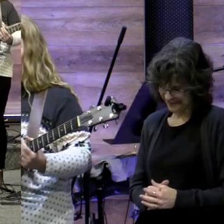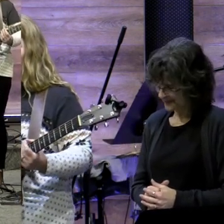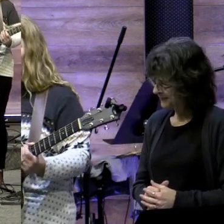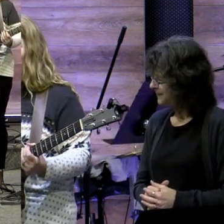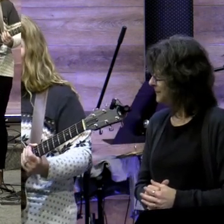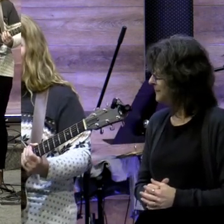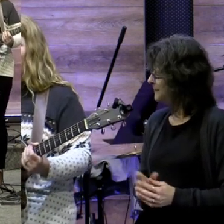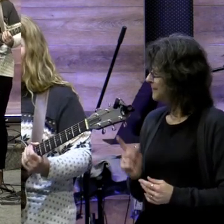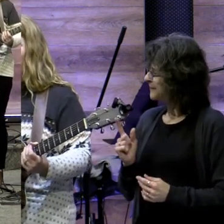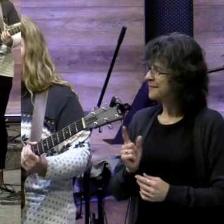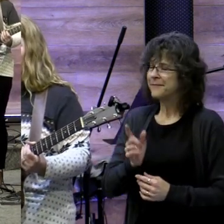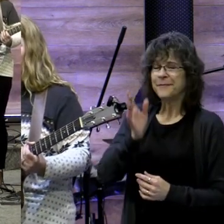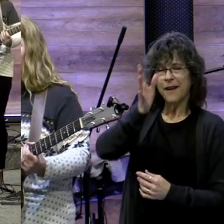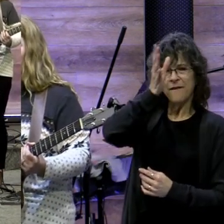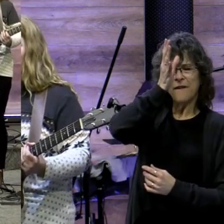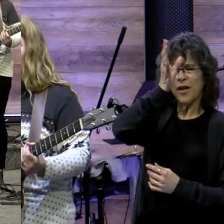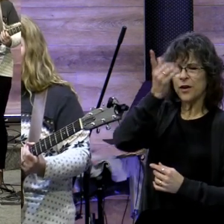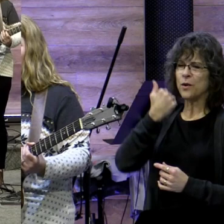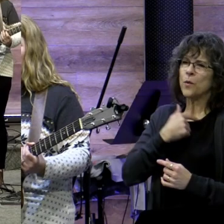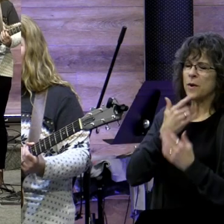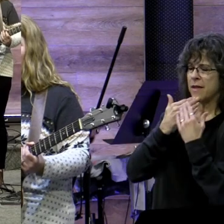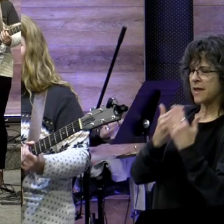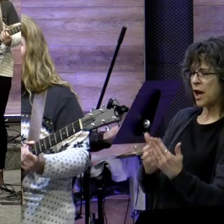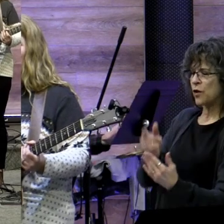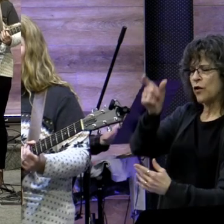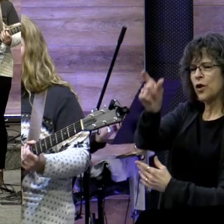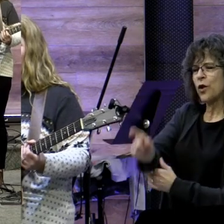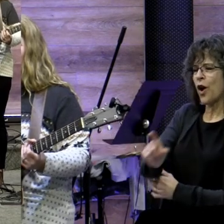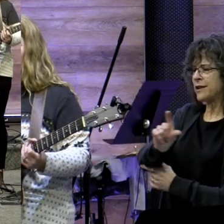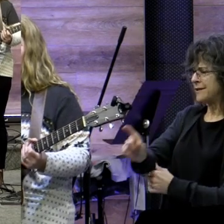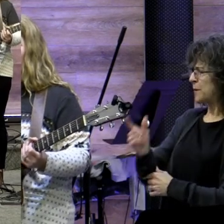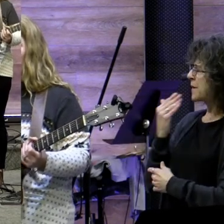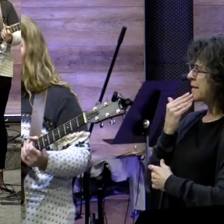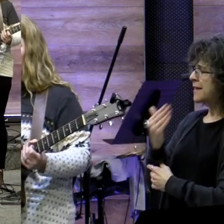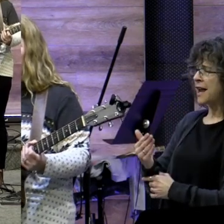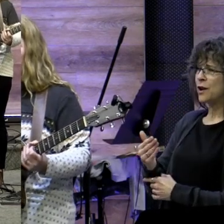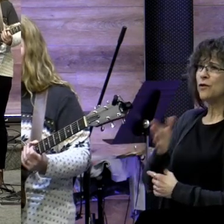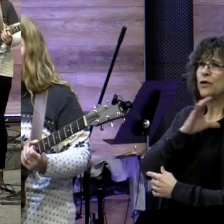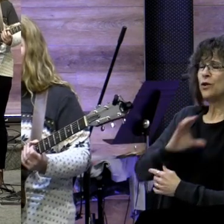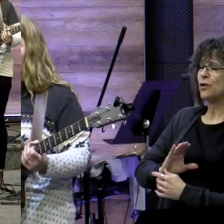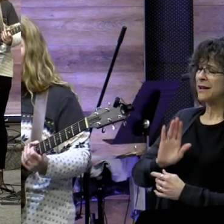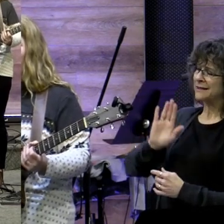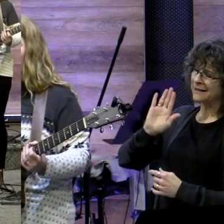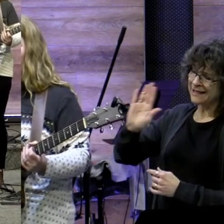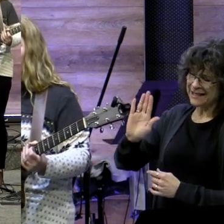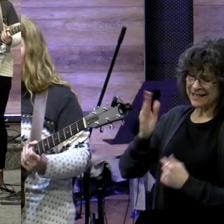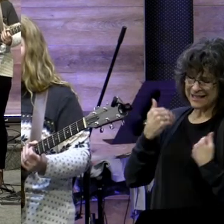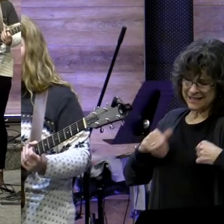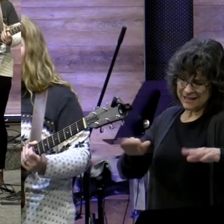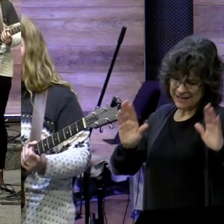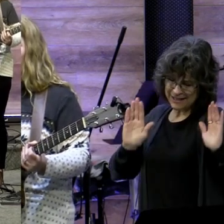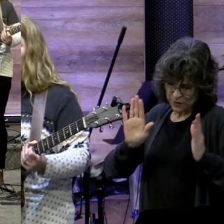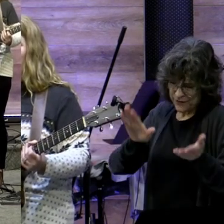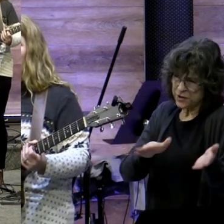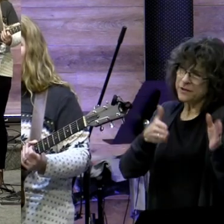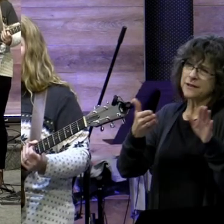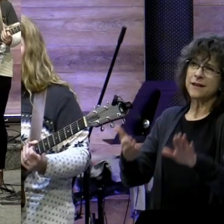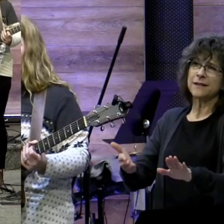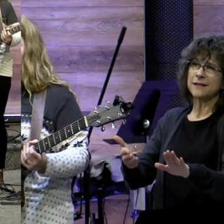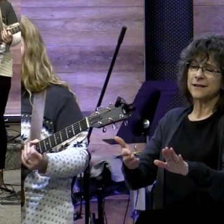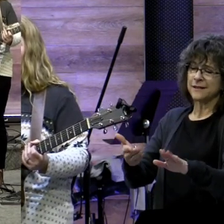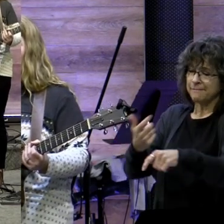Father, we thank you for the cross. We thank you for Christ's sacrificial death in our